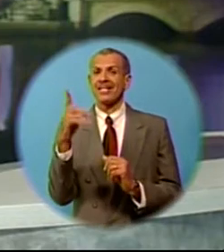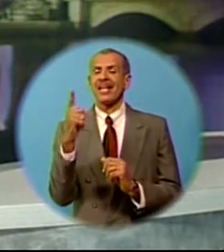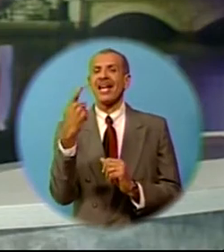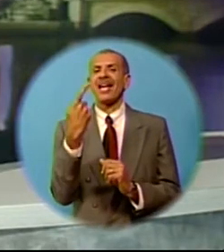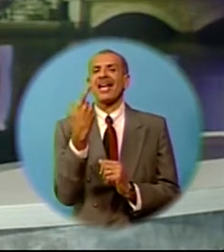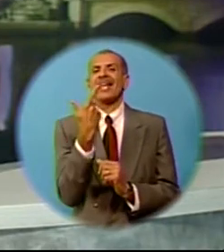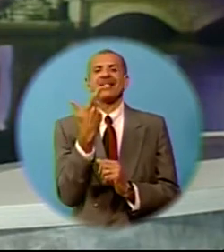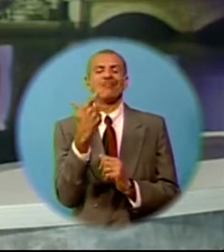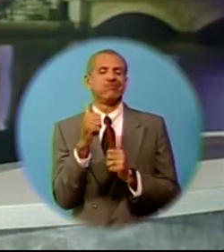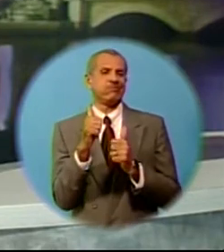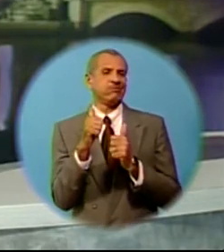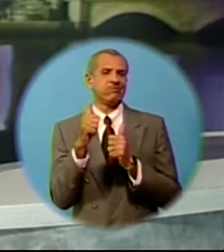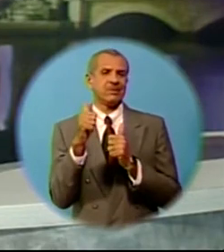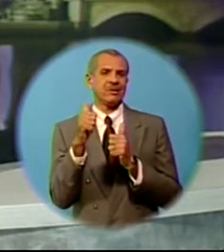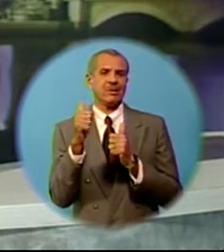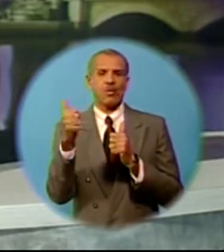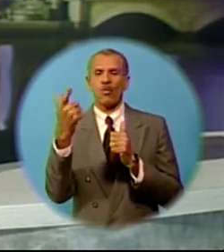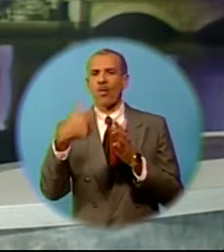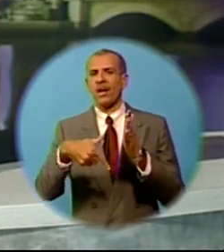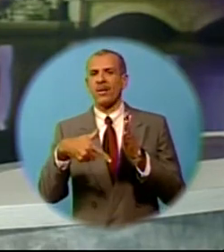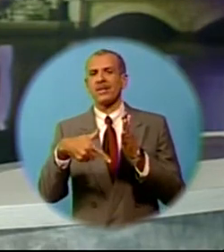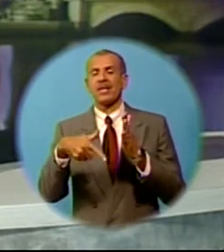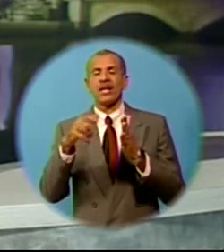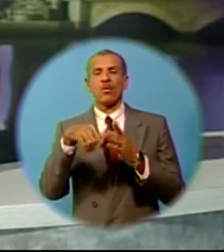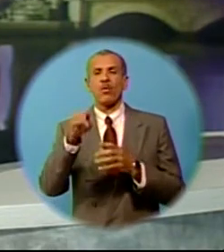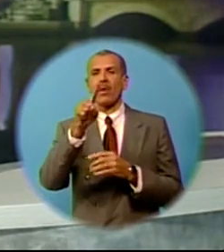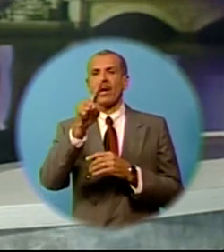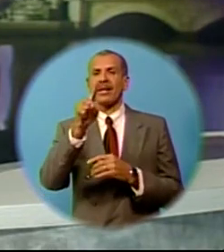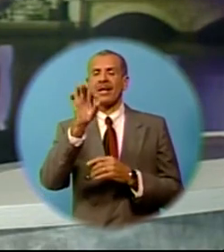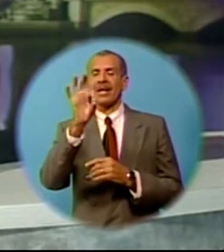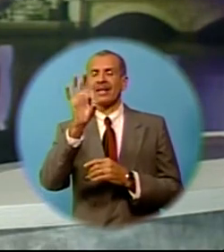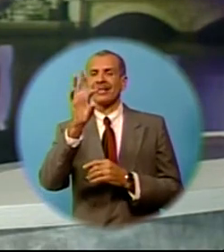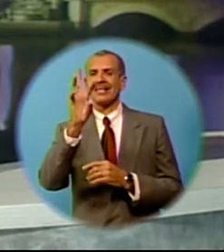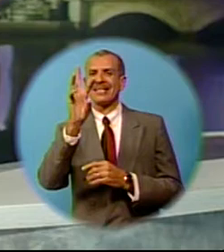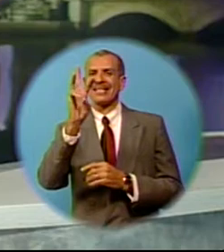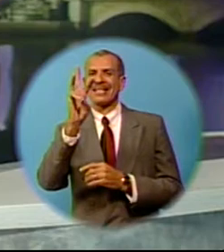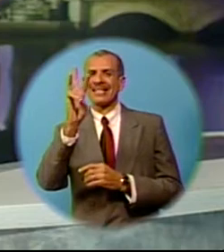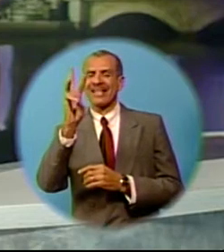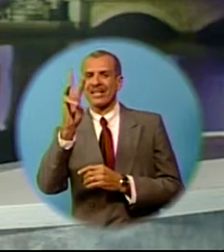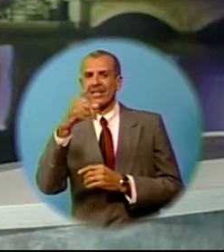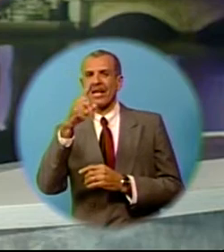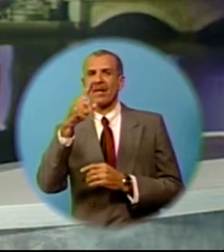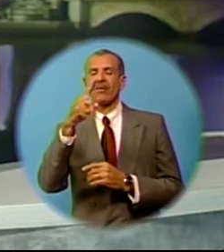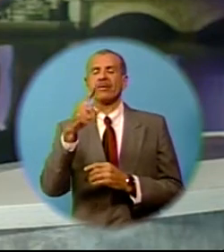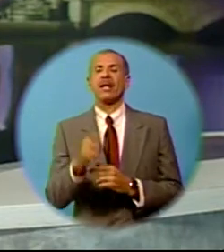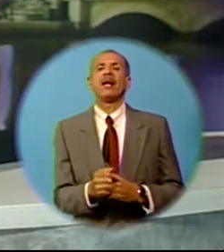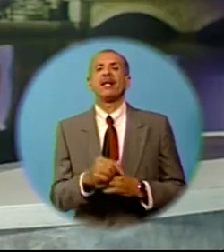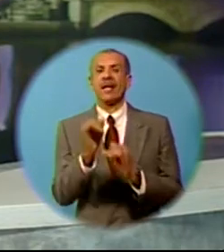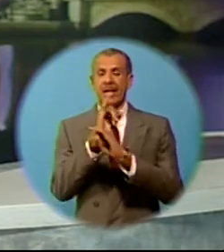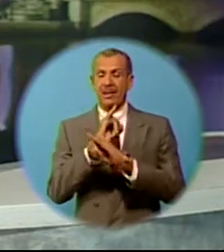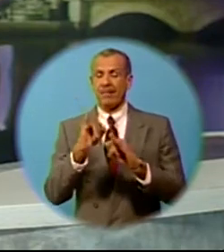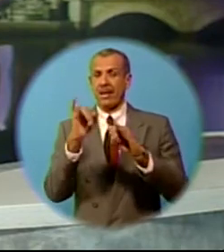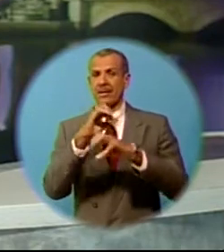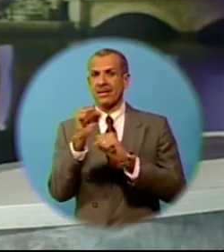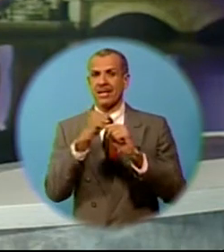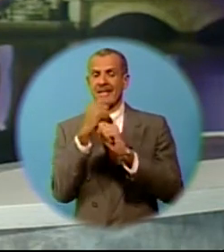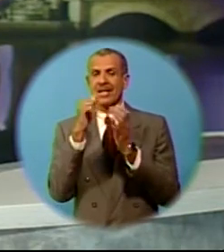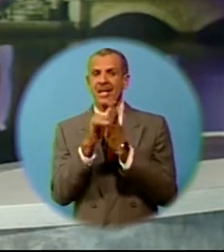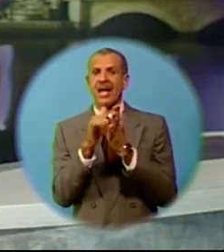from what obtained at independence in 1966 when sugar was king in the economy. That year, he says the island